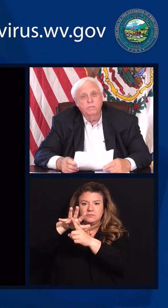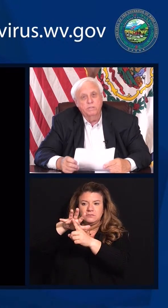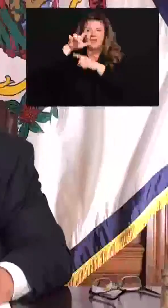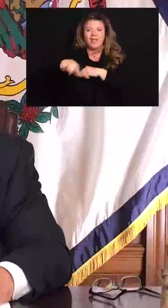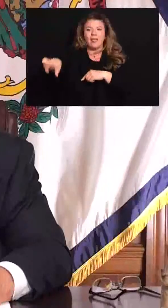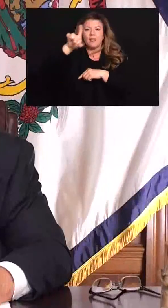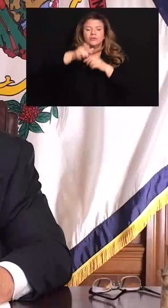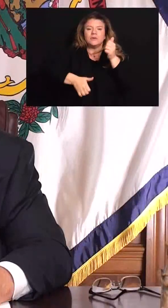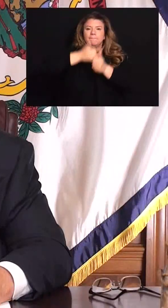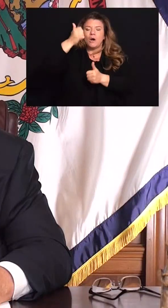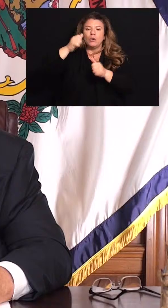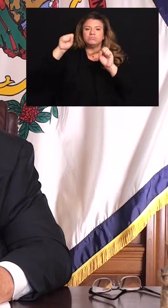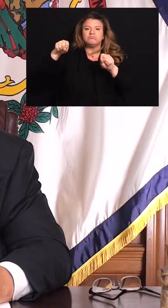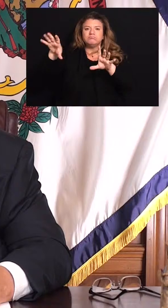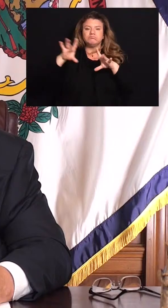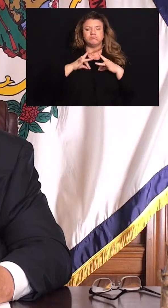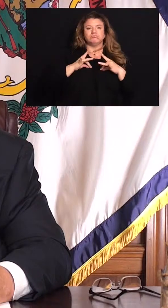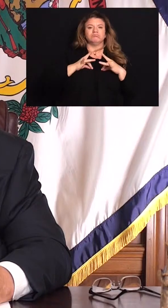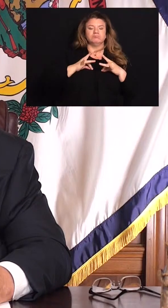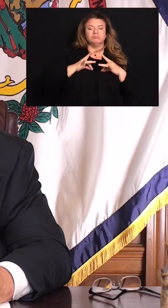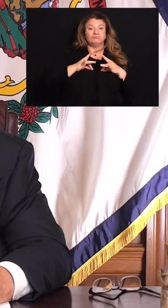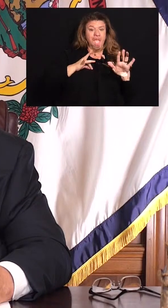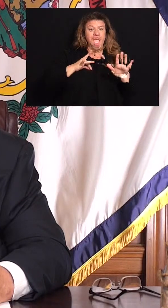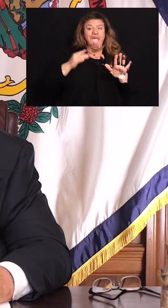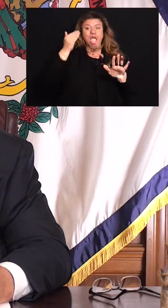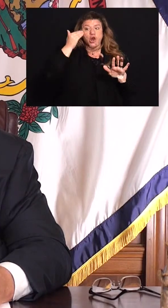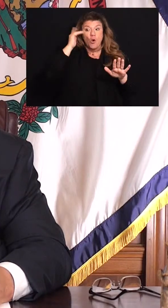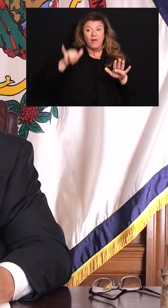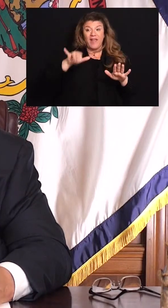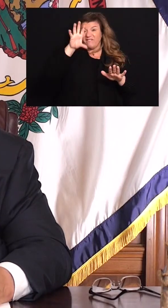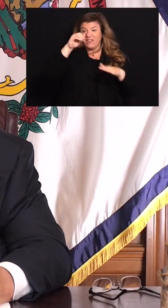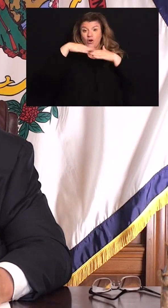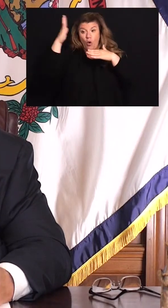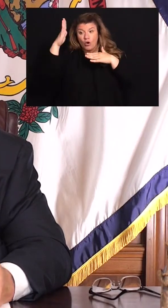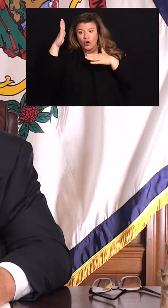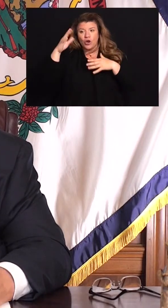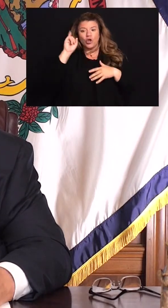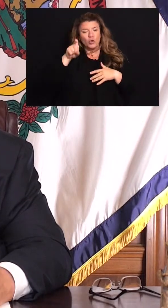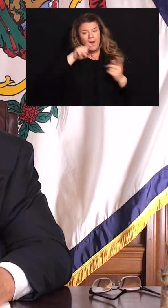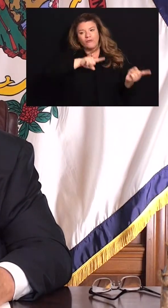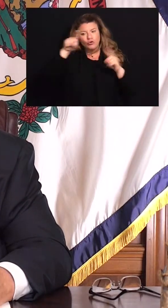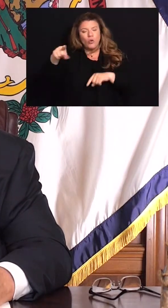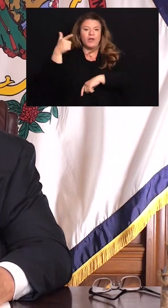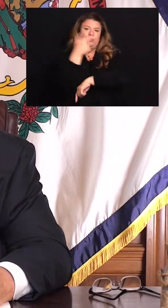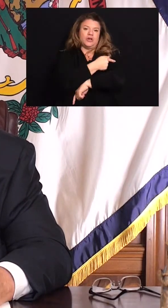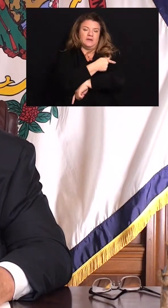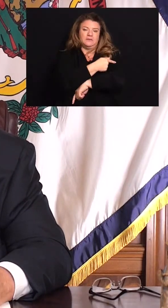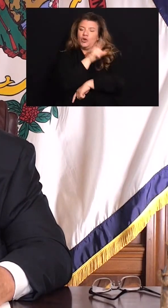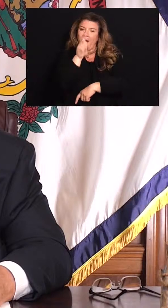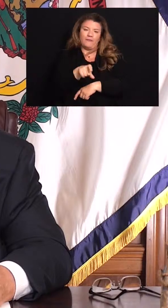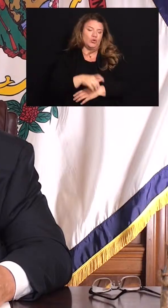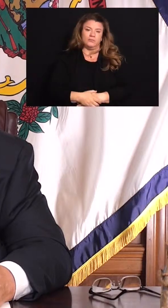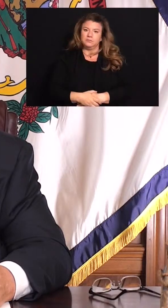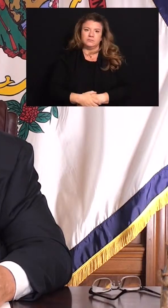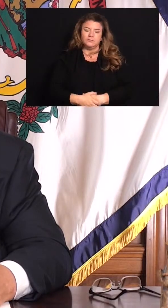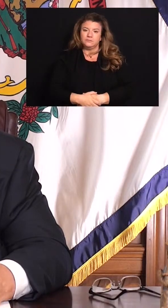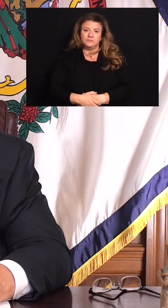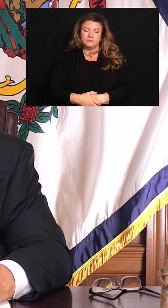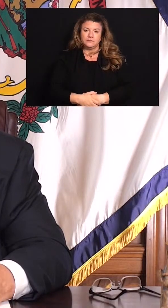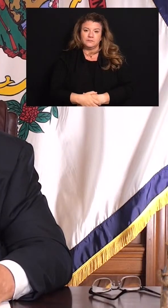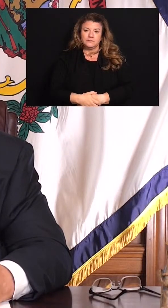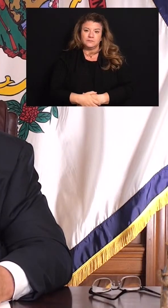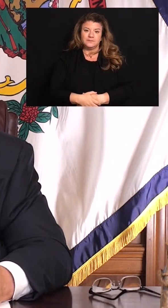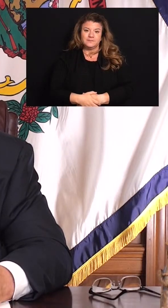most susceptible. And with all of that, the 50 and olders, you've got to get your shots, and you've got to get that booster shot.